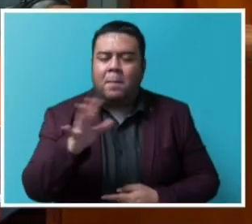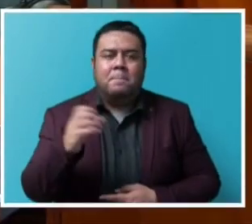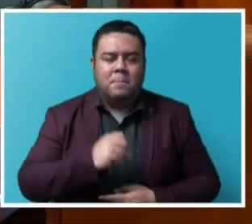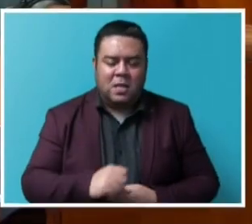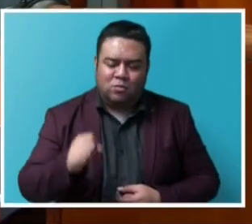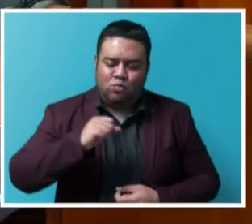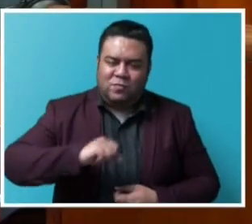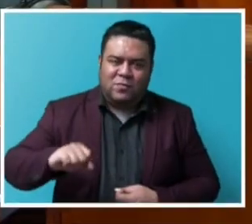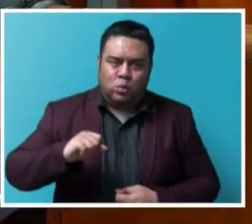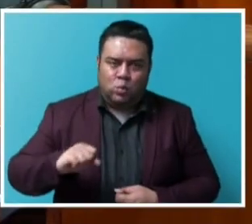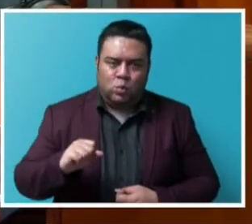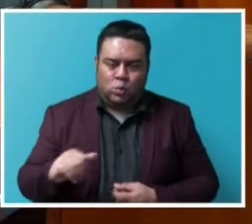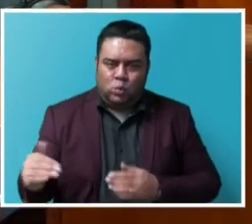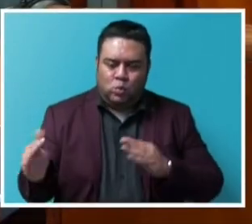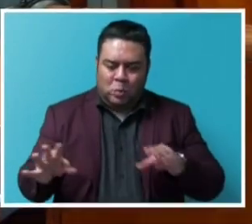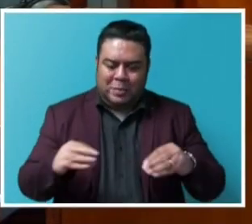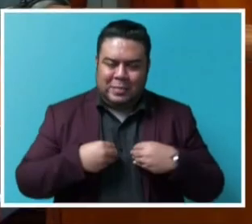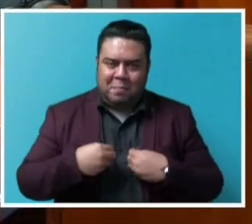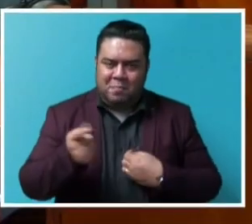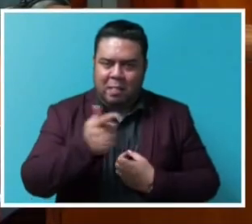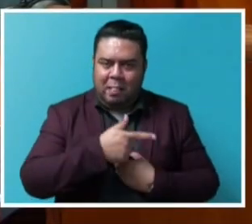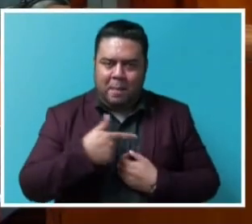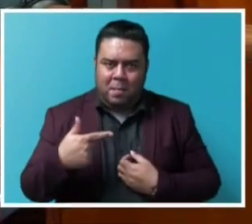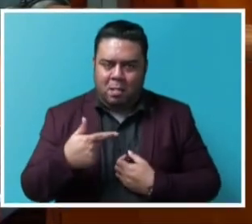refuse to accept that label.